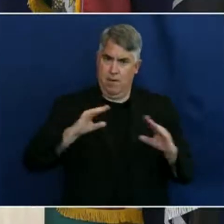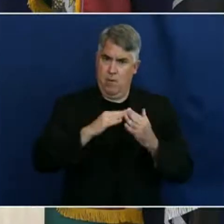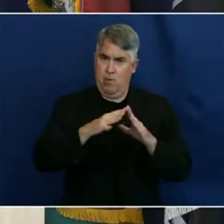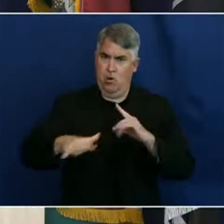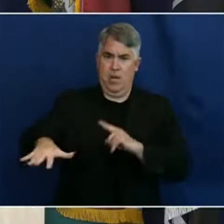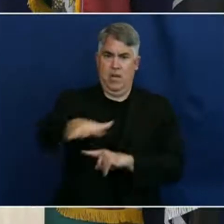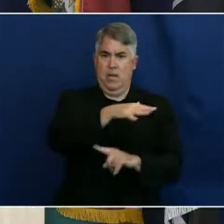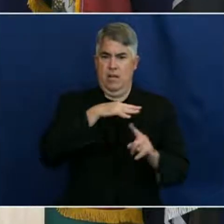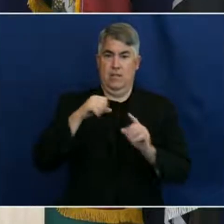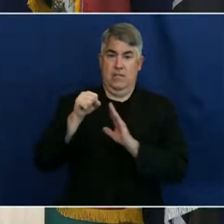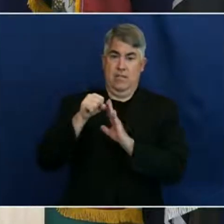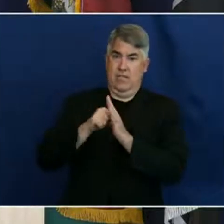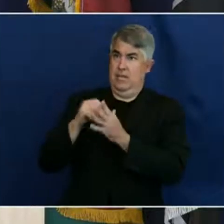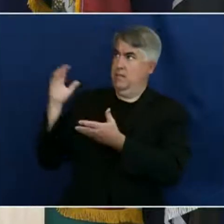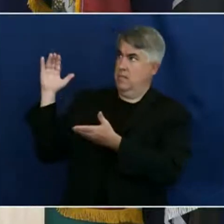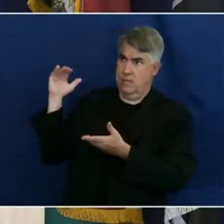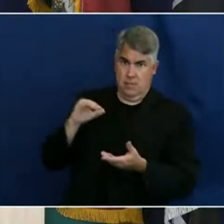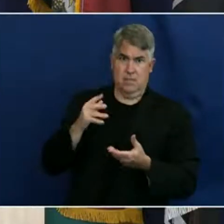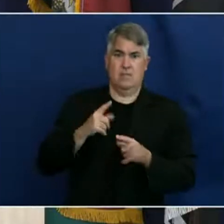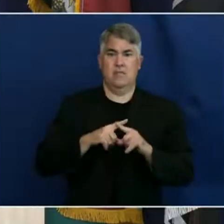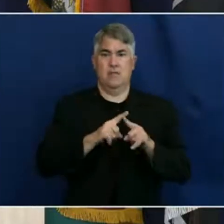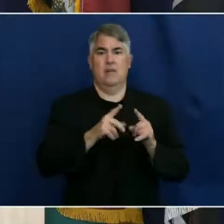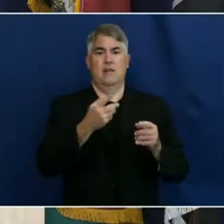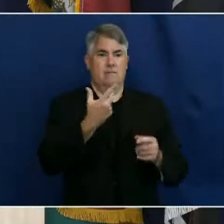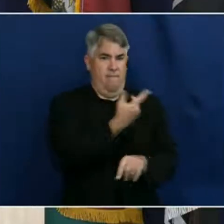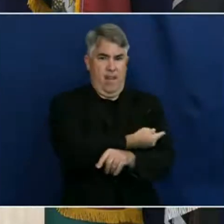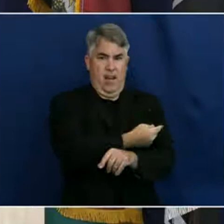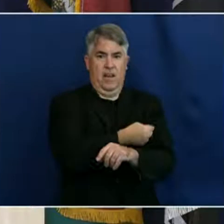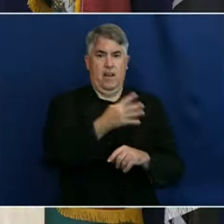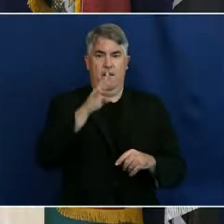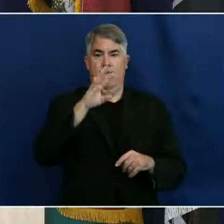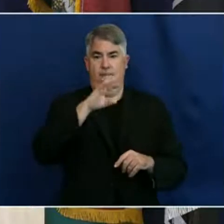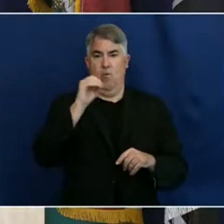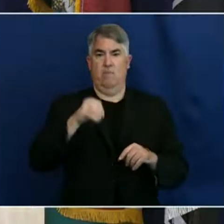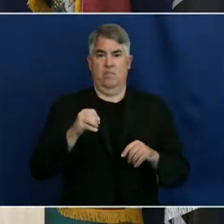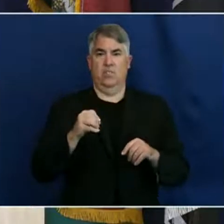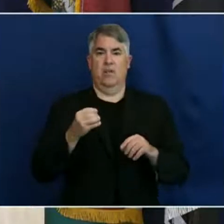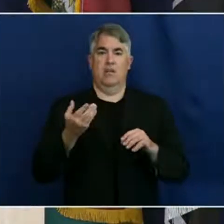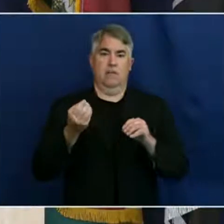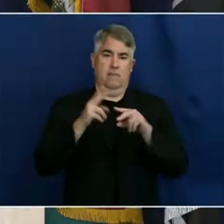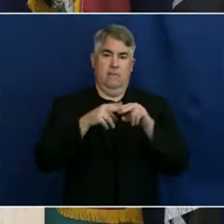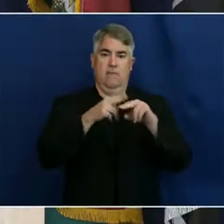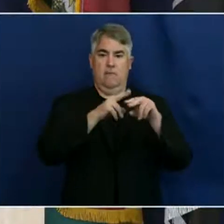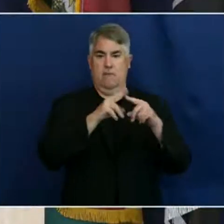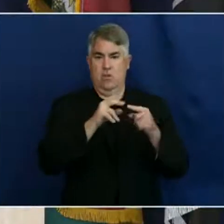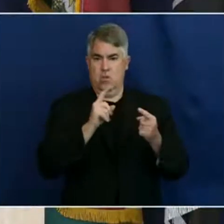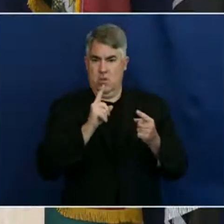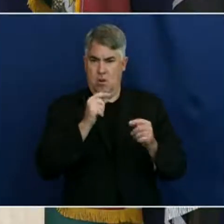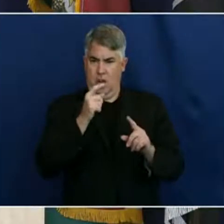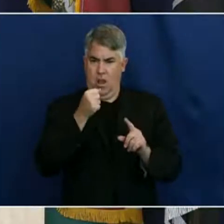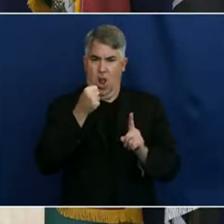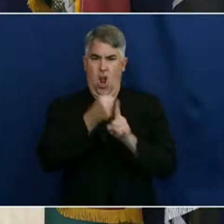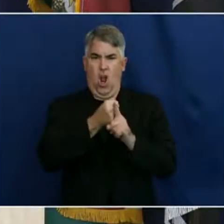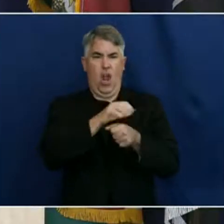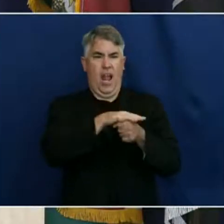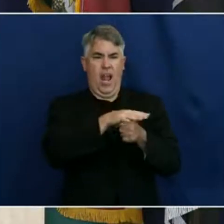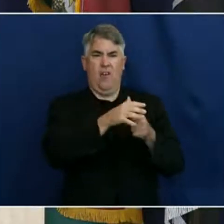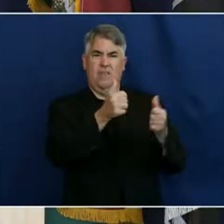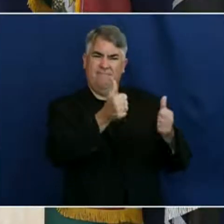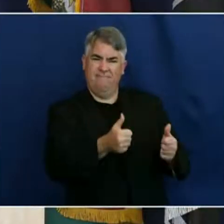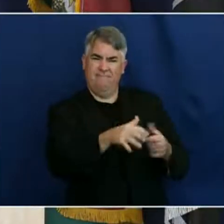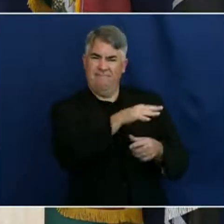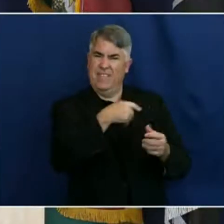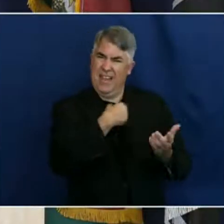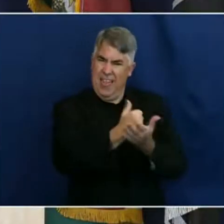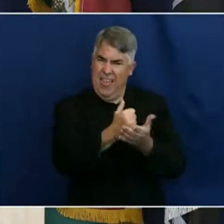effort to vaccinate vulnerable populations by providing 40% of California's income supply to identified areas. The state determined